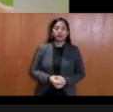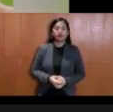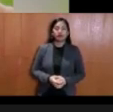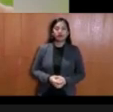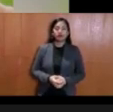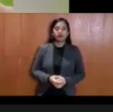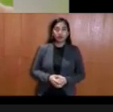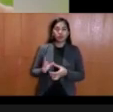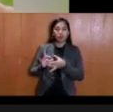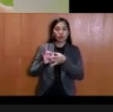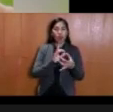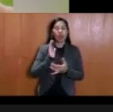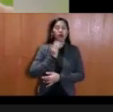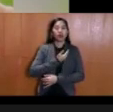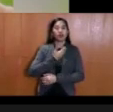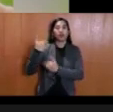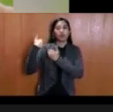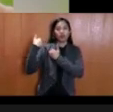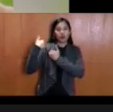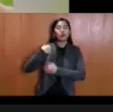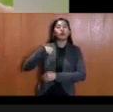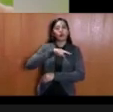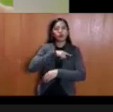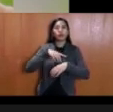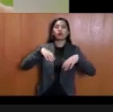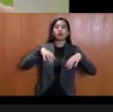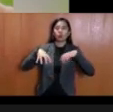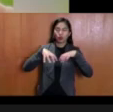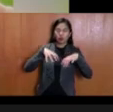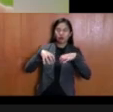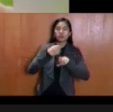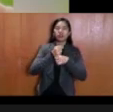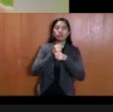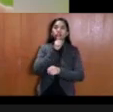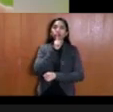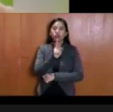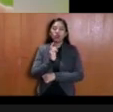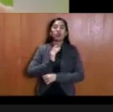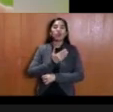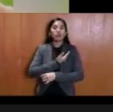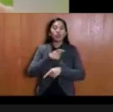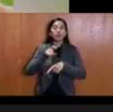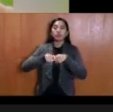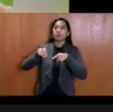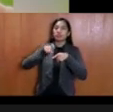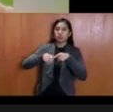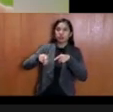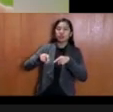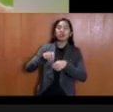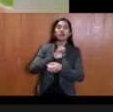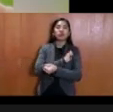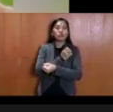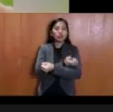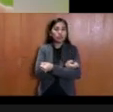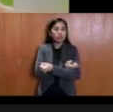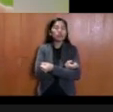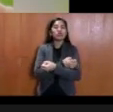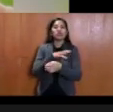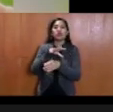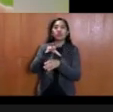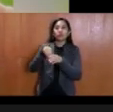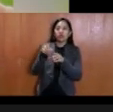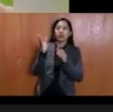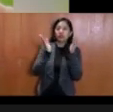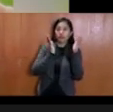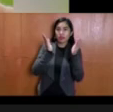mandate, we will deliver and we will ensure that our electricity, energy, the whole of energy, including its